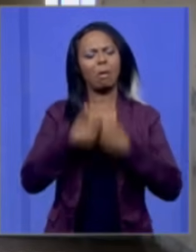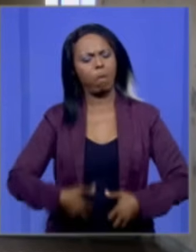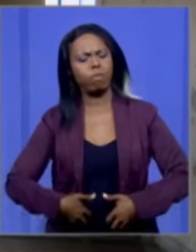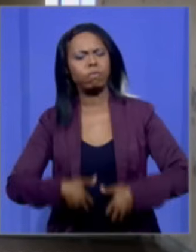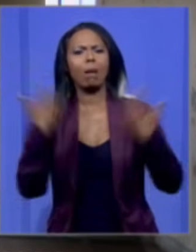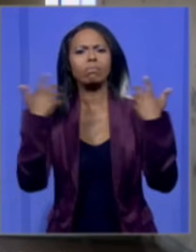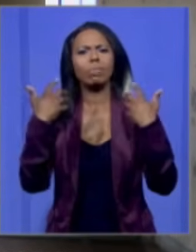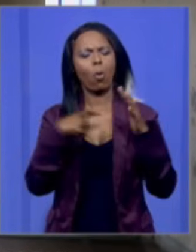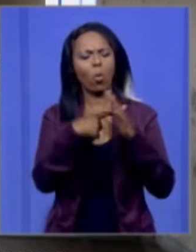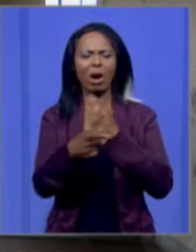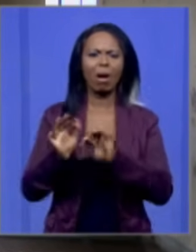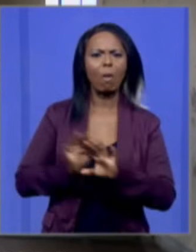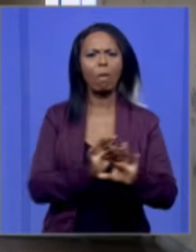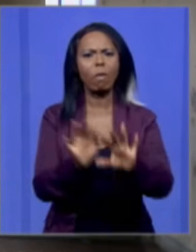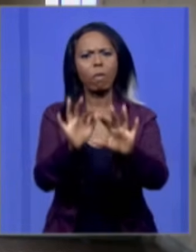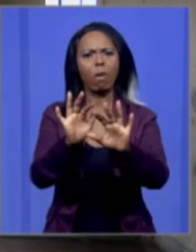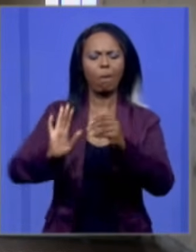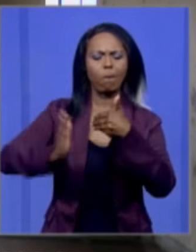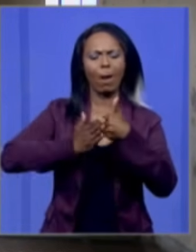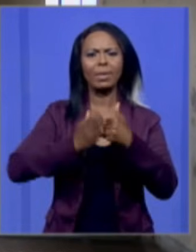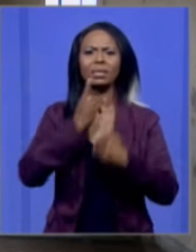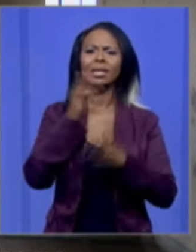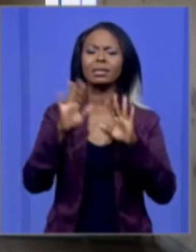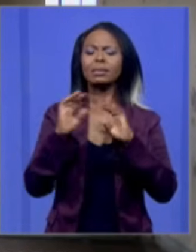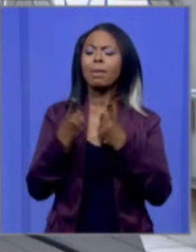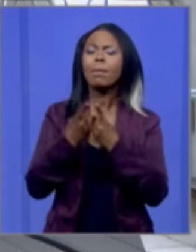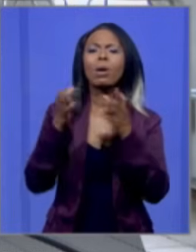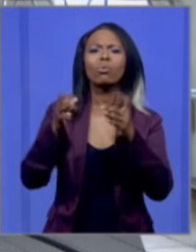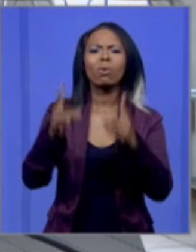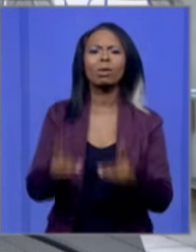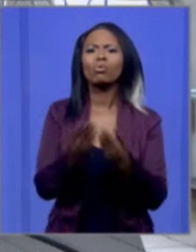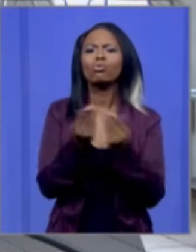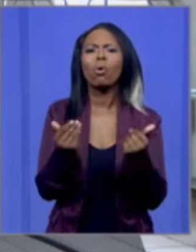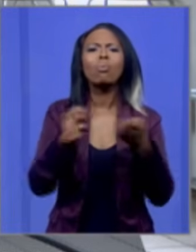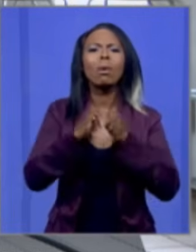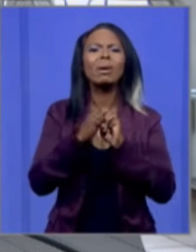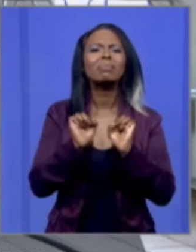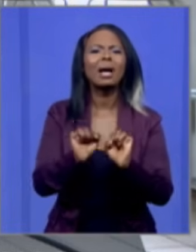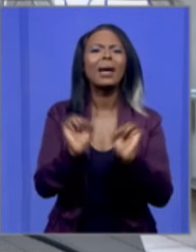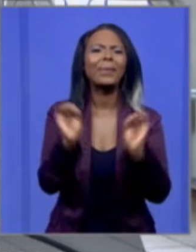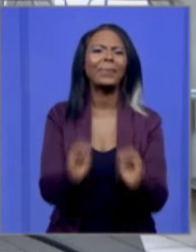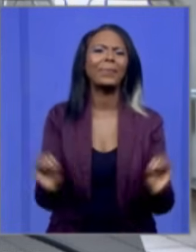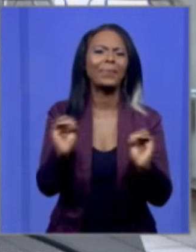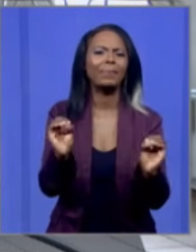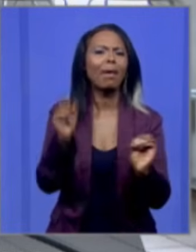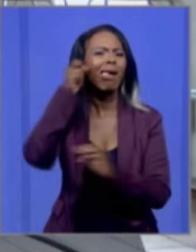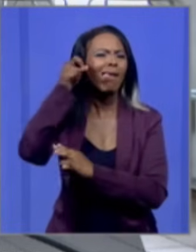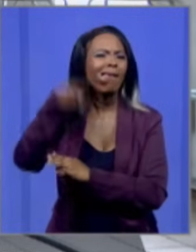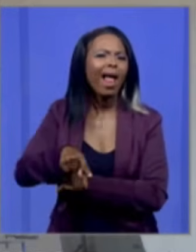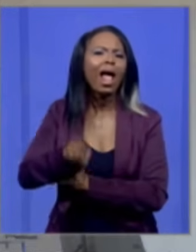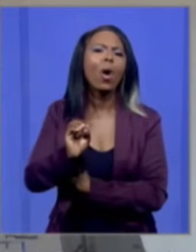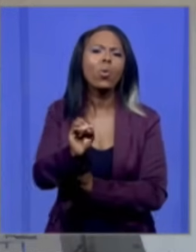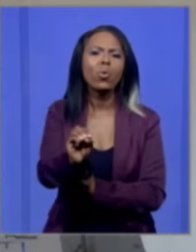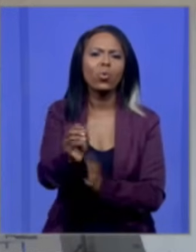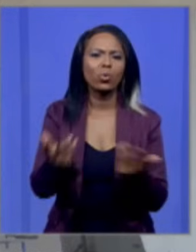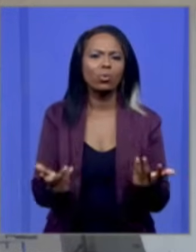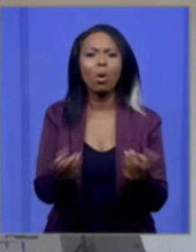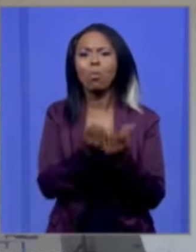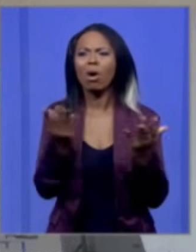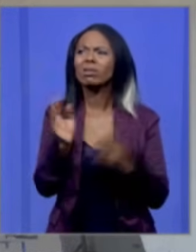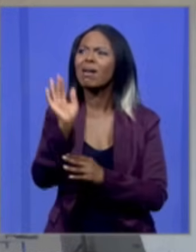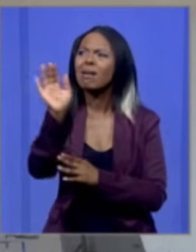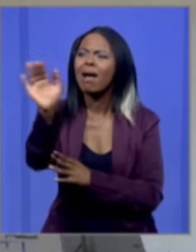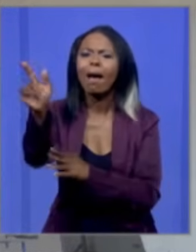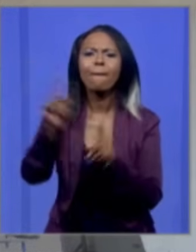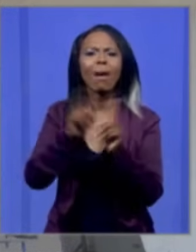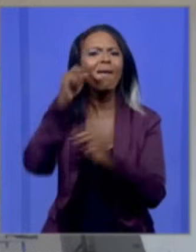na le dintlha tseo di sa rarabololwa ke ba Lefapha la Thuto. Mongwe wa baagi mo kgaolong eno a re ba lefapha ba retelelwa ke go samagana le mathata a didiriswa le